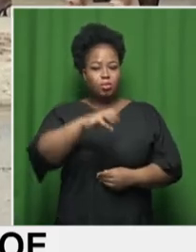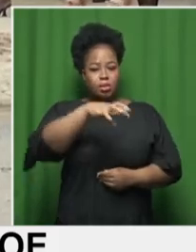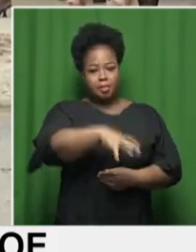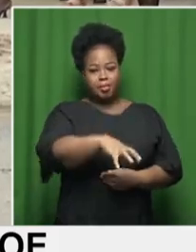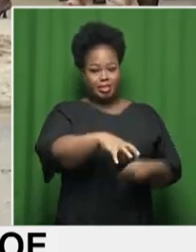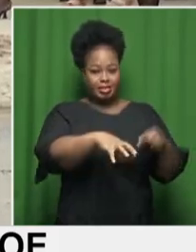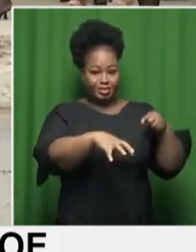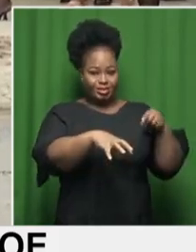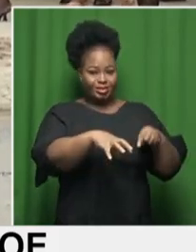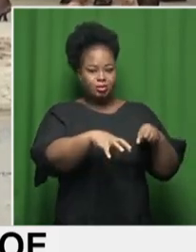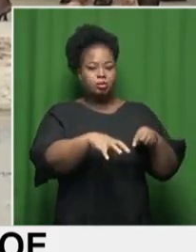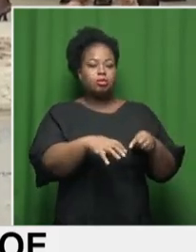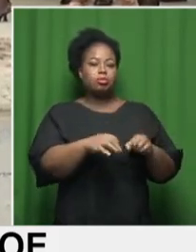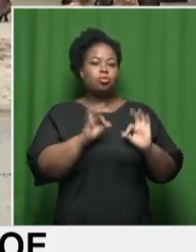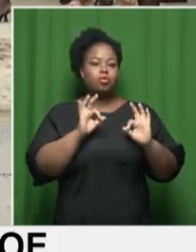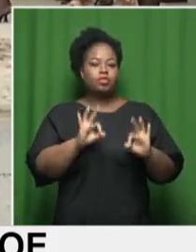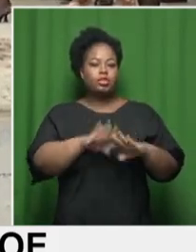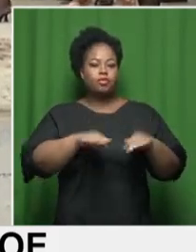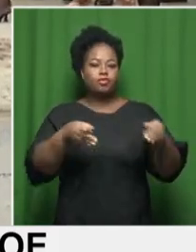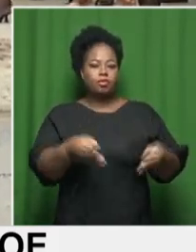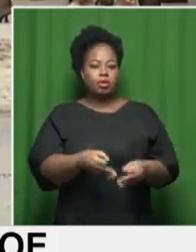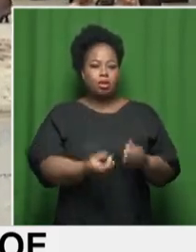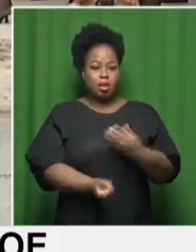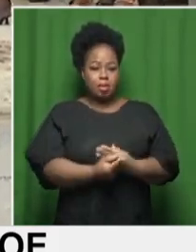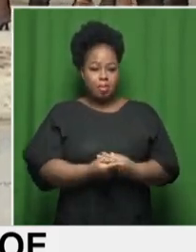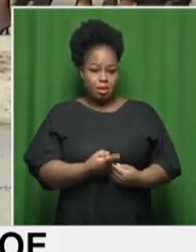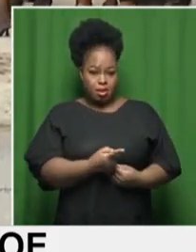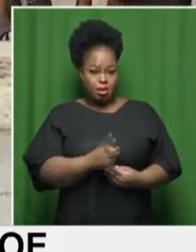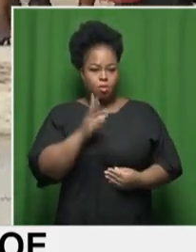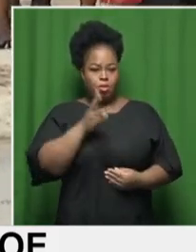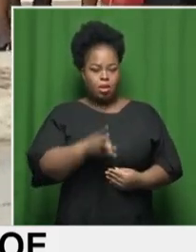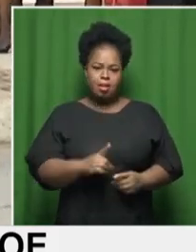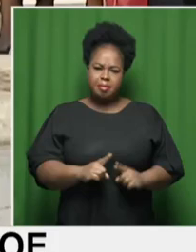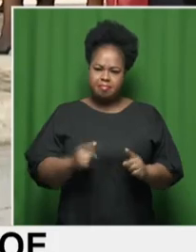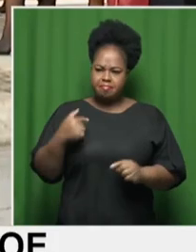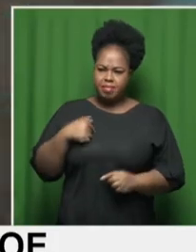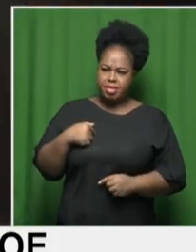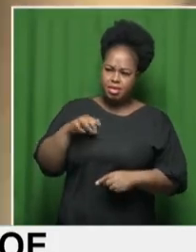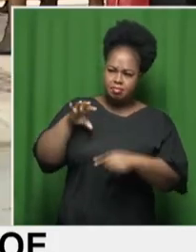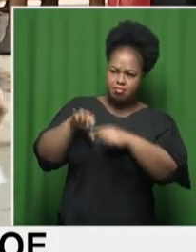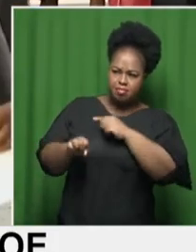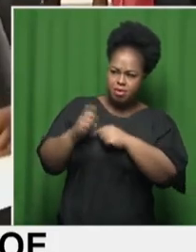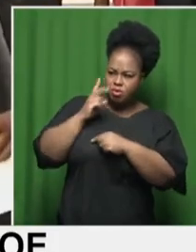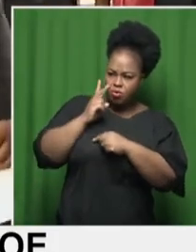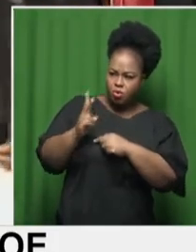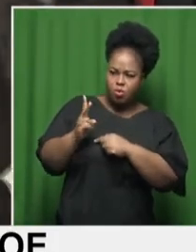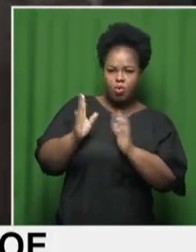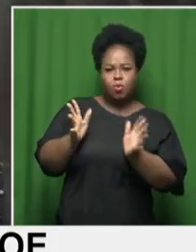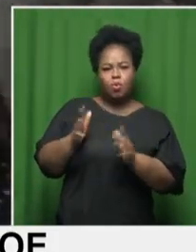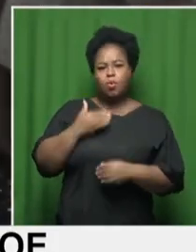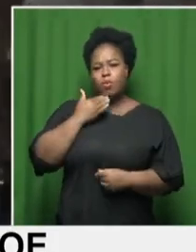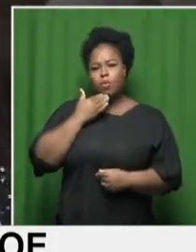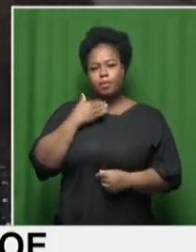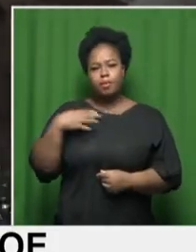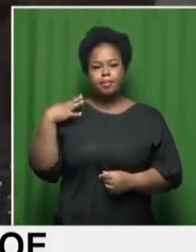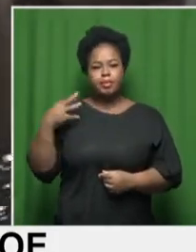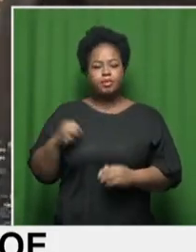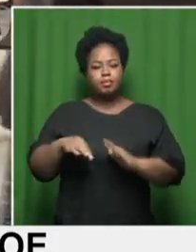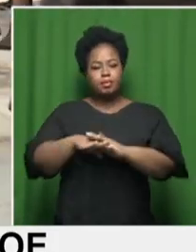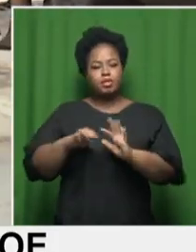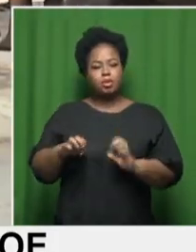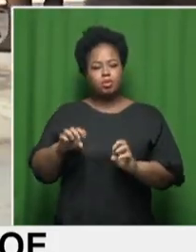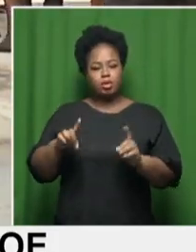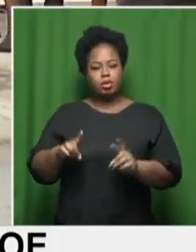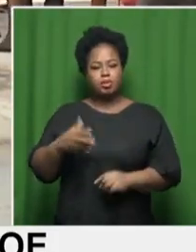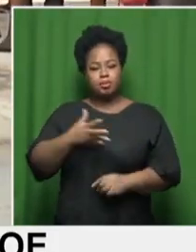official funeral will take place. But I have spotted a Minister of Basic Education,